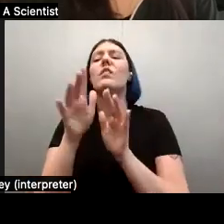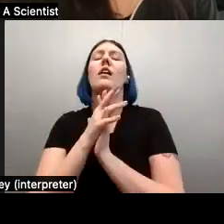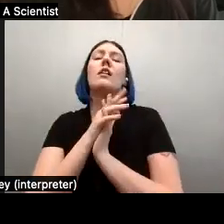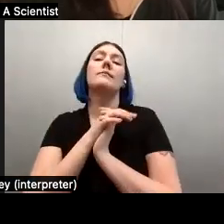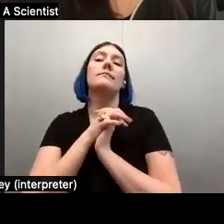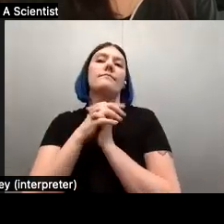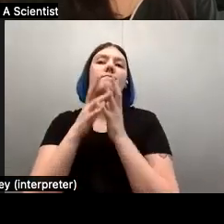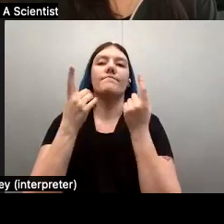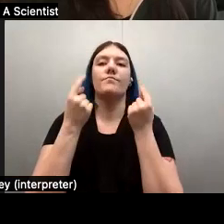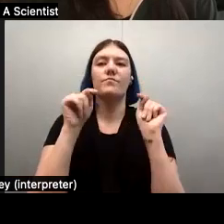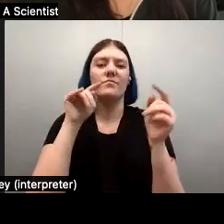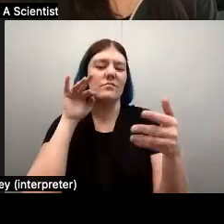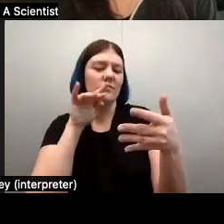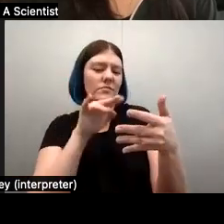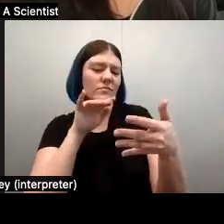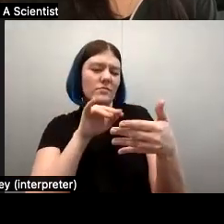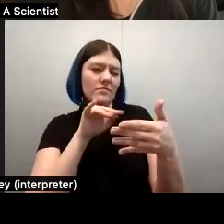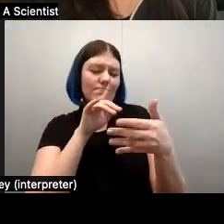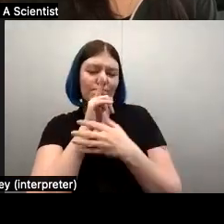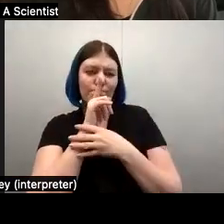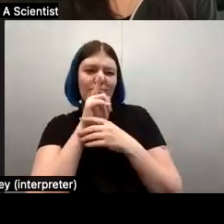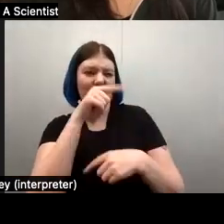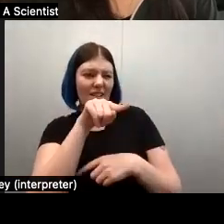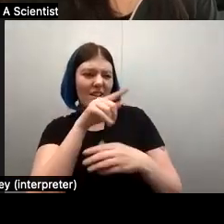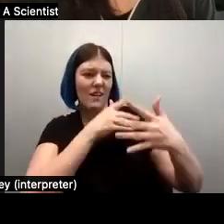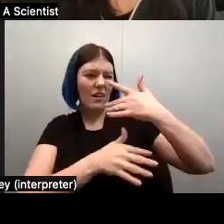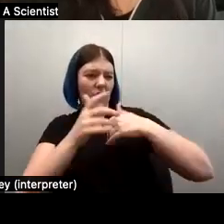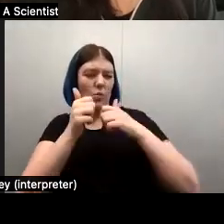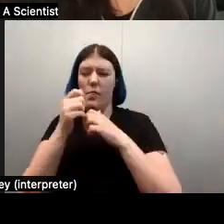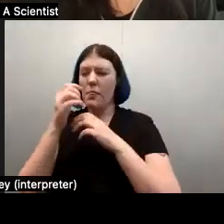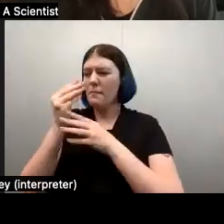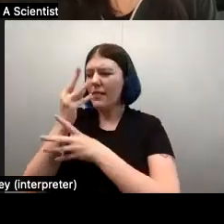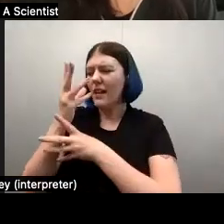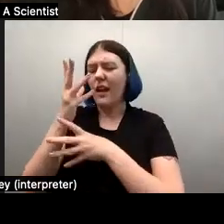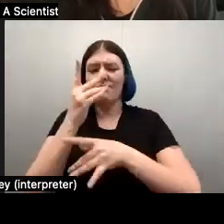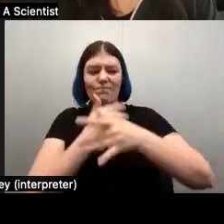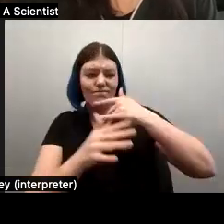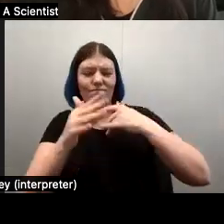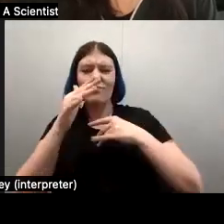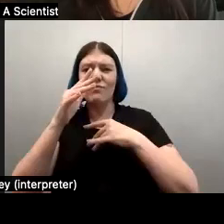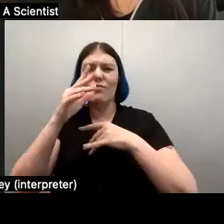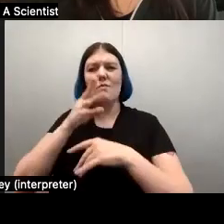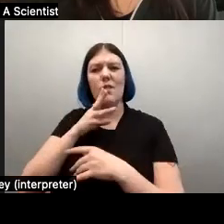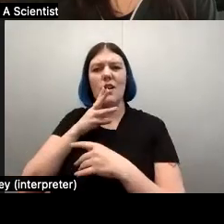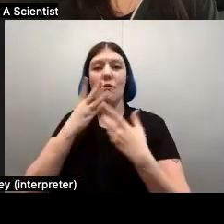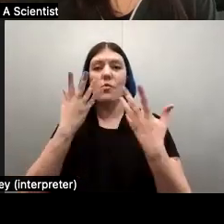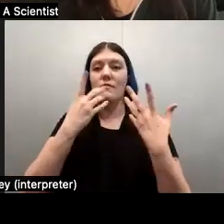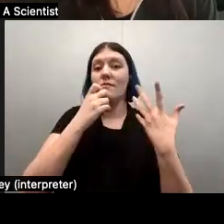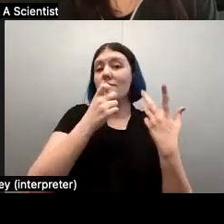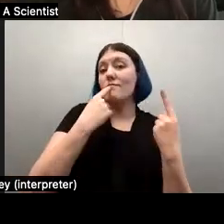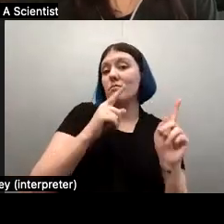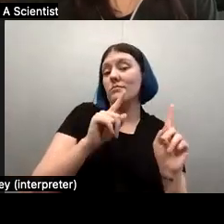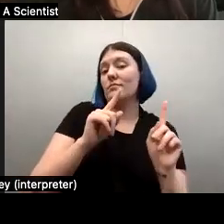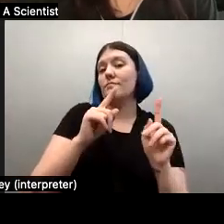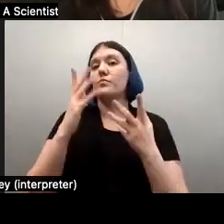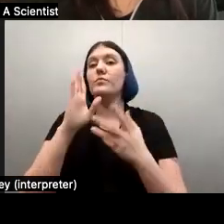and study, okay, how do they interact with plants? How do they interact with water? You know, what's not working now and what would